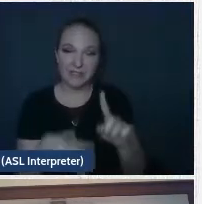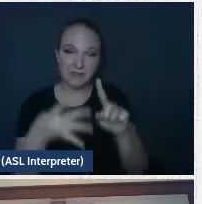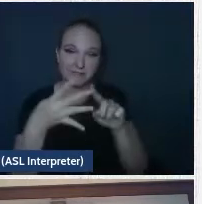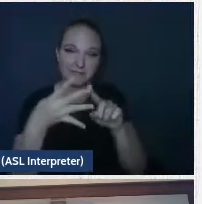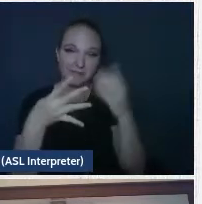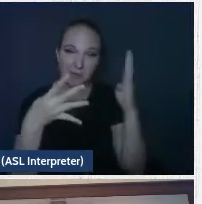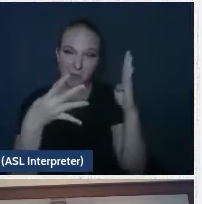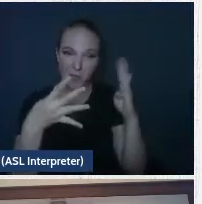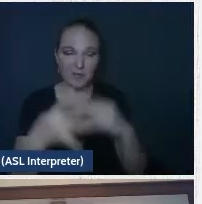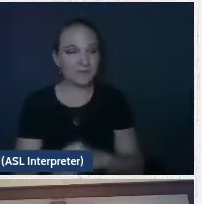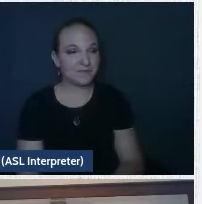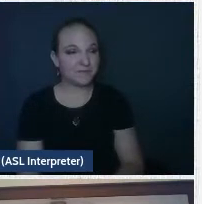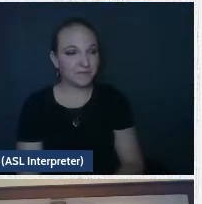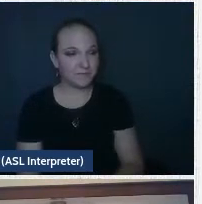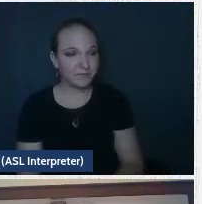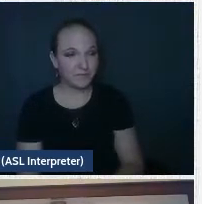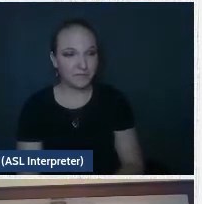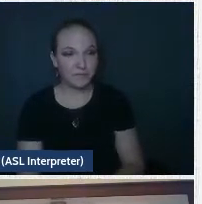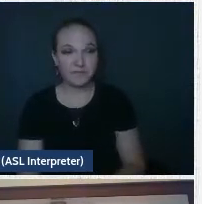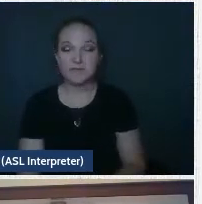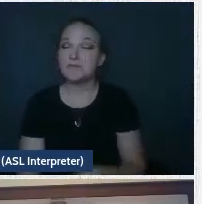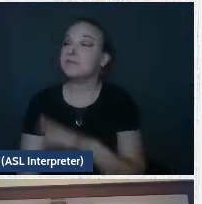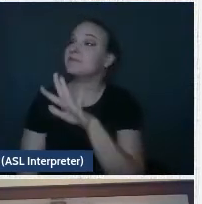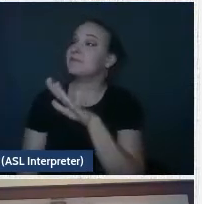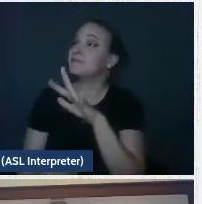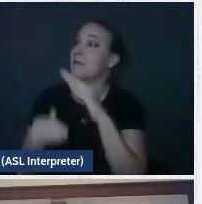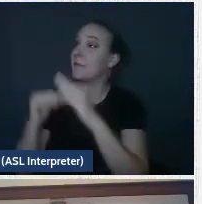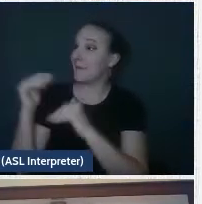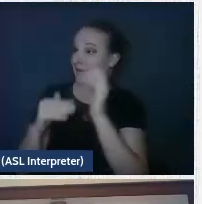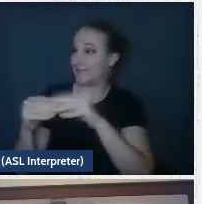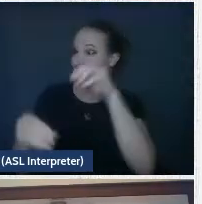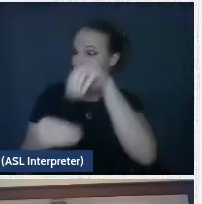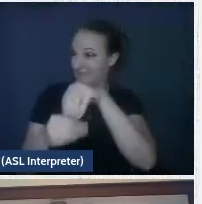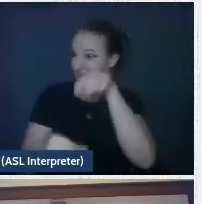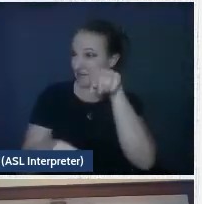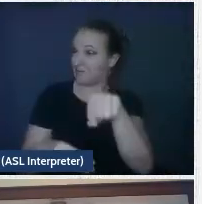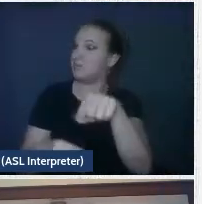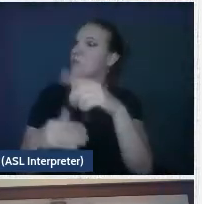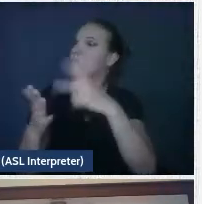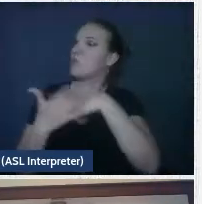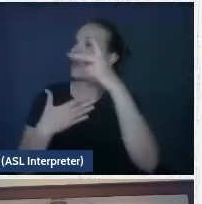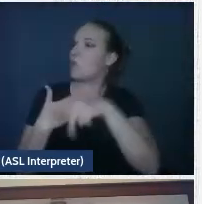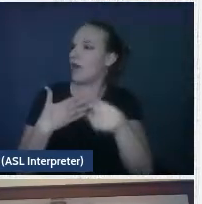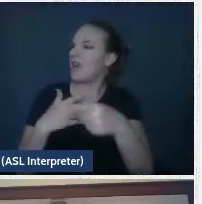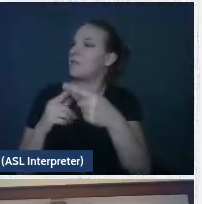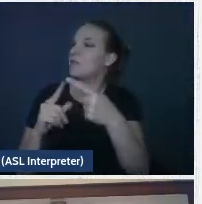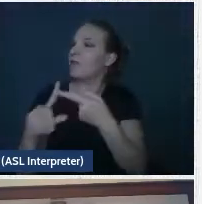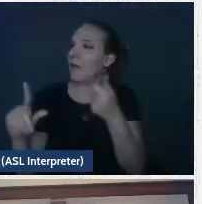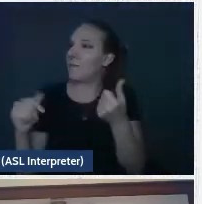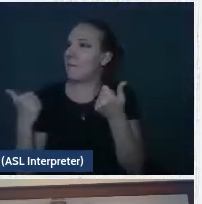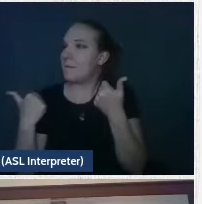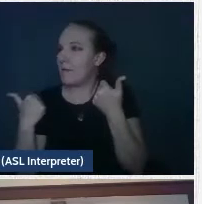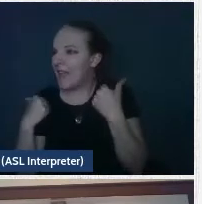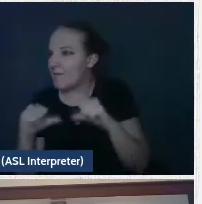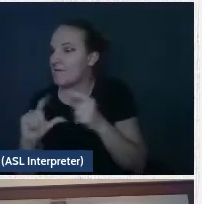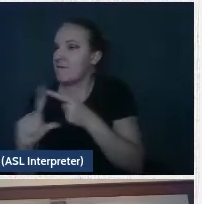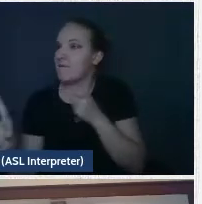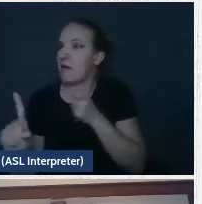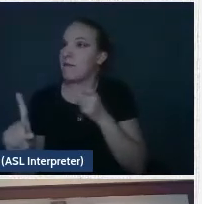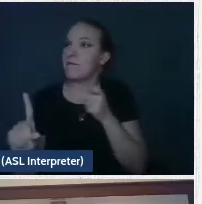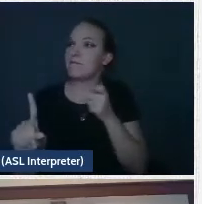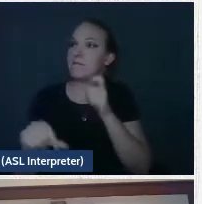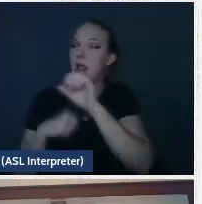The building and the programs within it, within Mitchell Hall, are the results of a collective effort. Alumni and Friends of Queens have donated